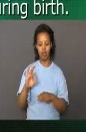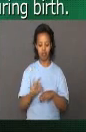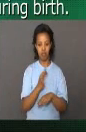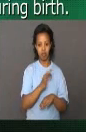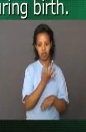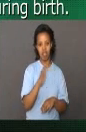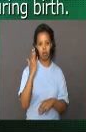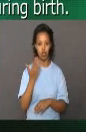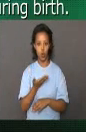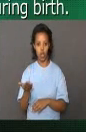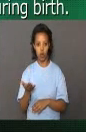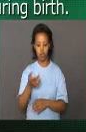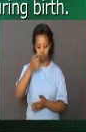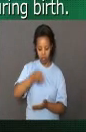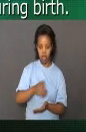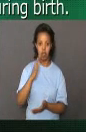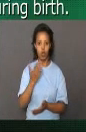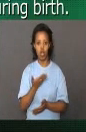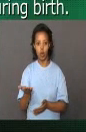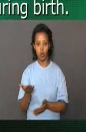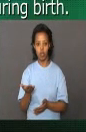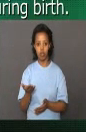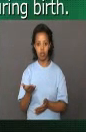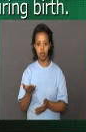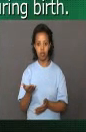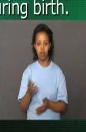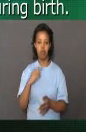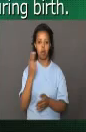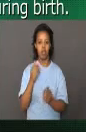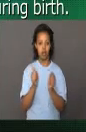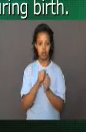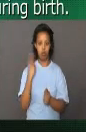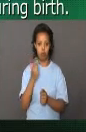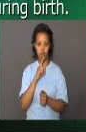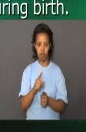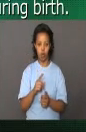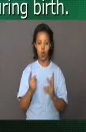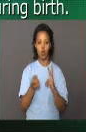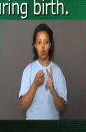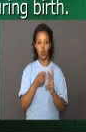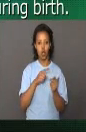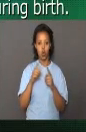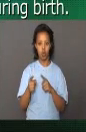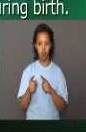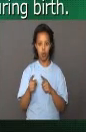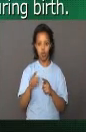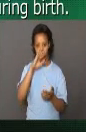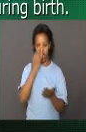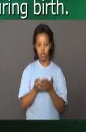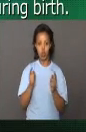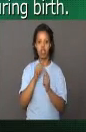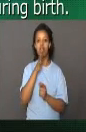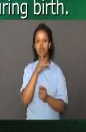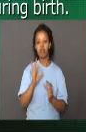transfusion of infected blood. The fourth way is from a mother to a